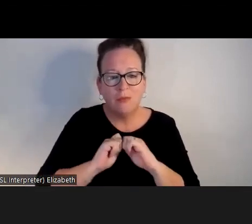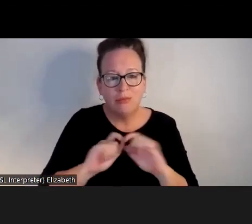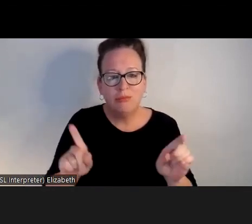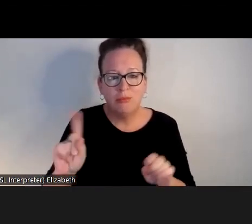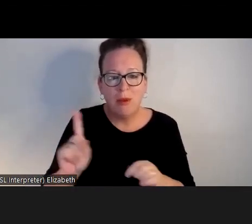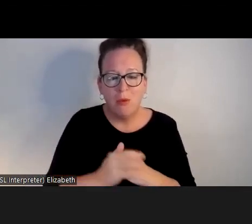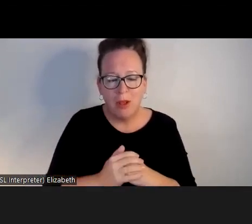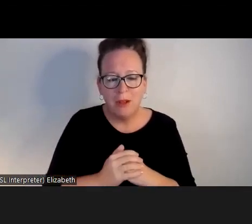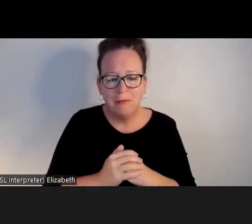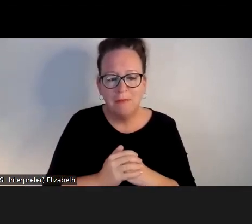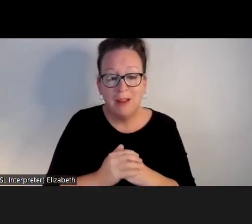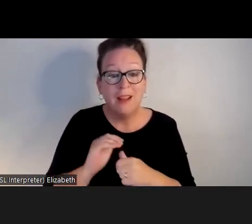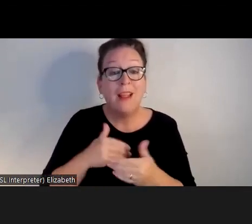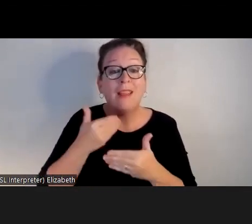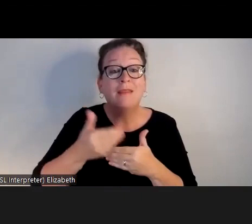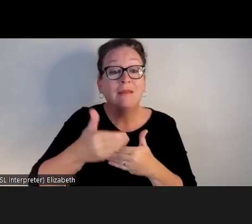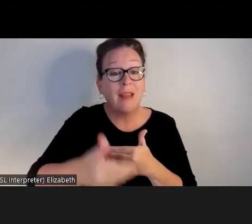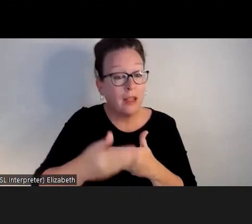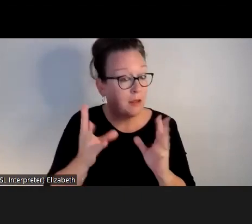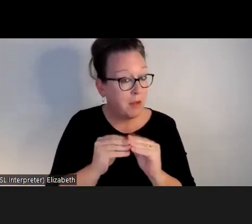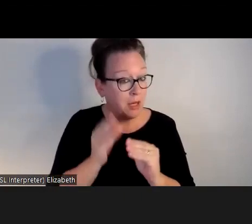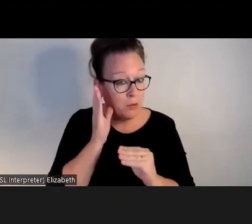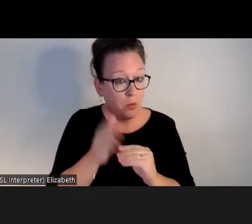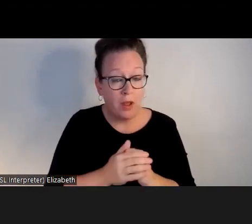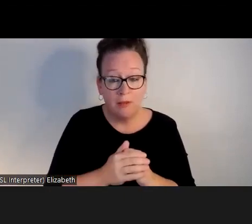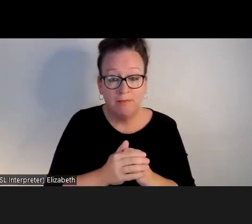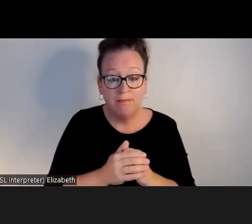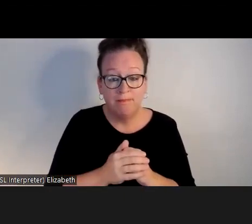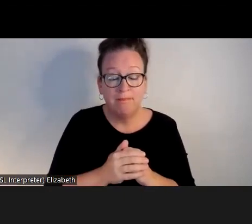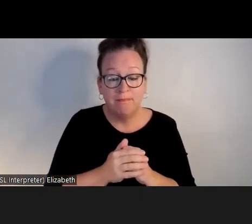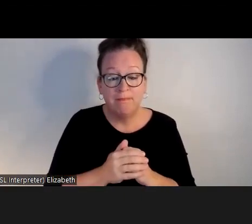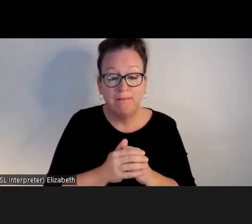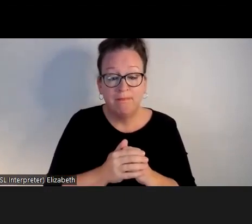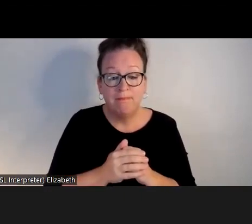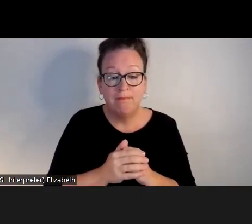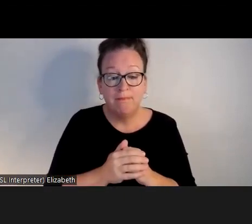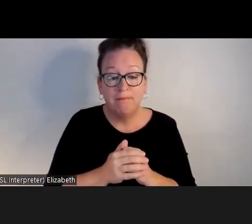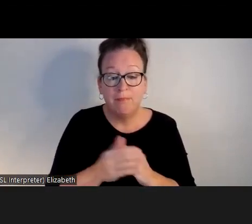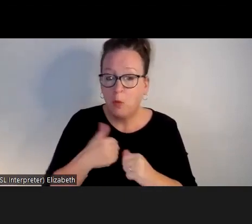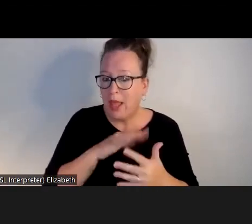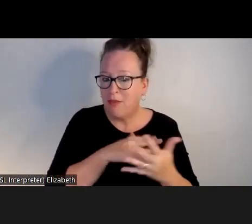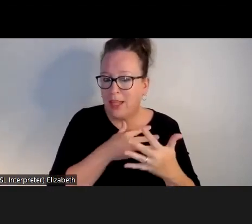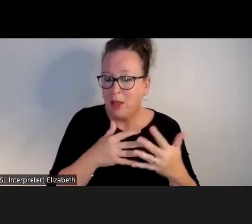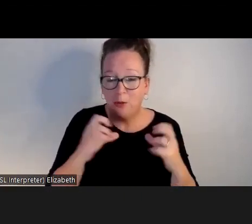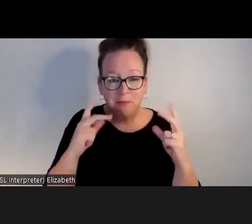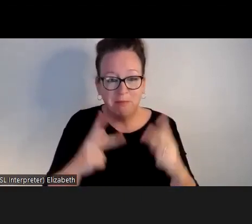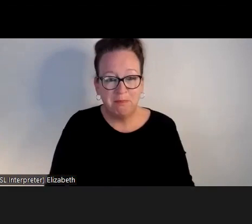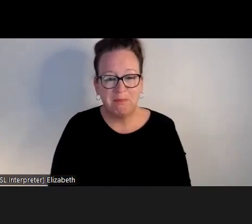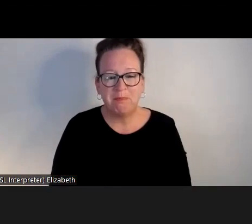the next several meetings are going to be at. You do have the the calendar holds. Okay.